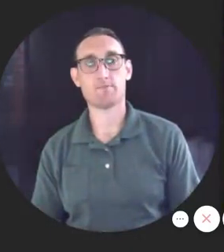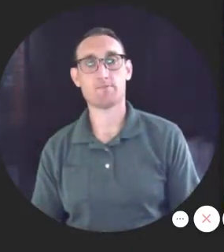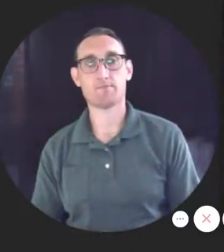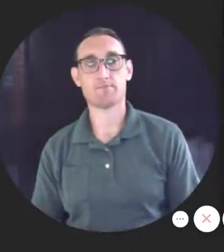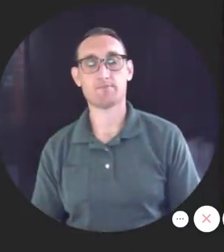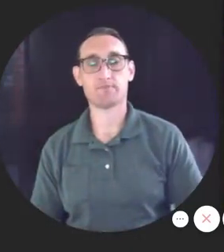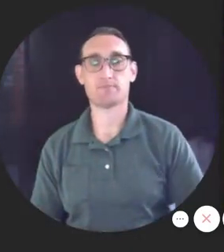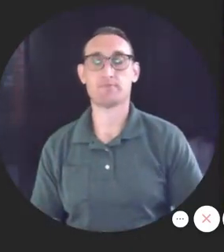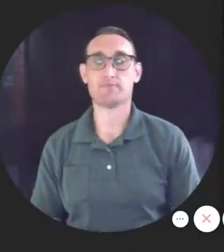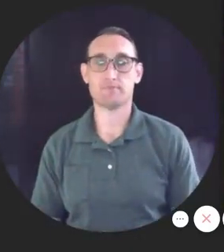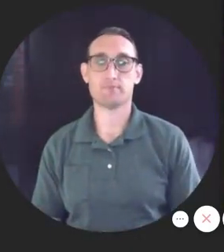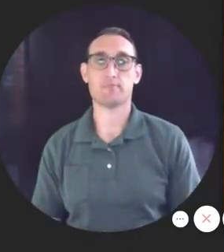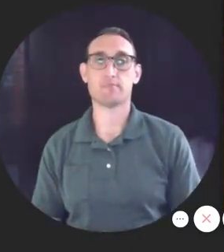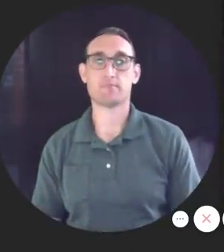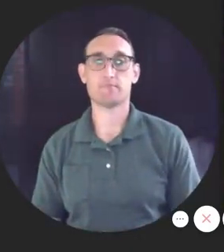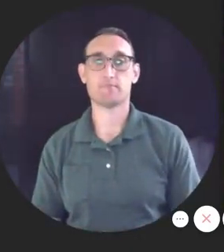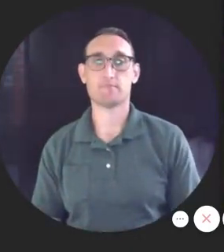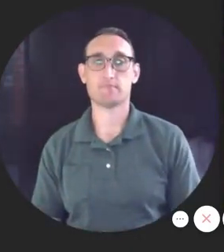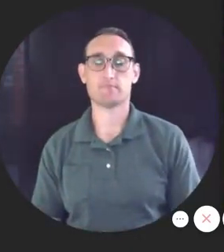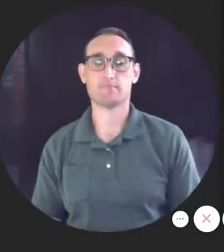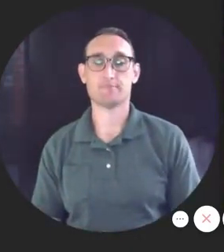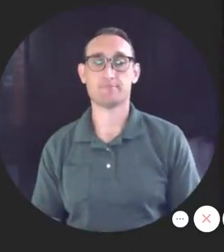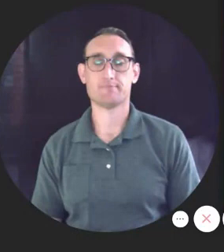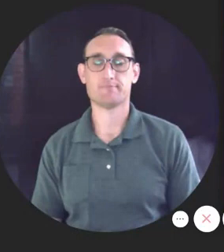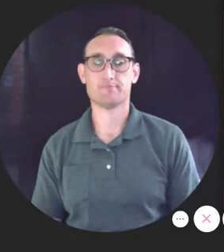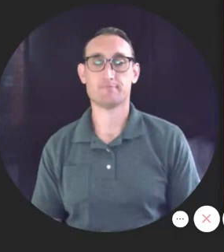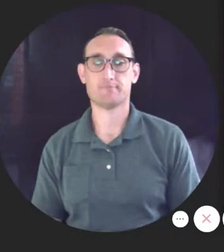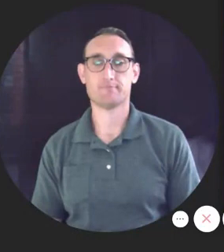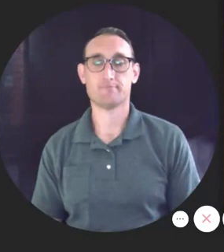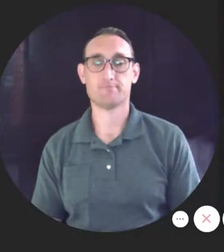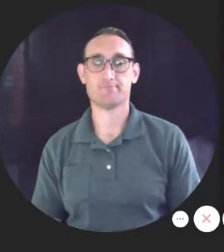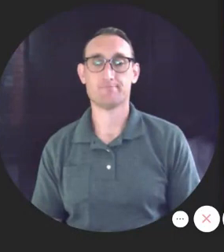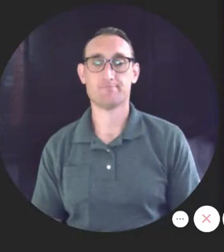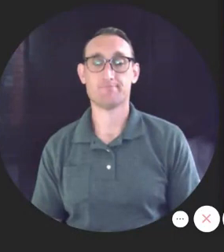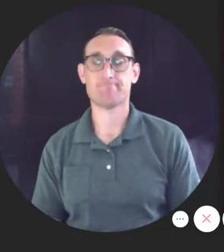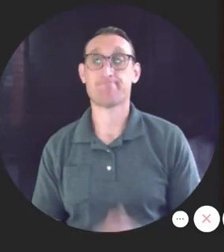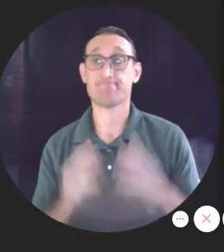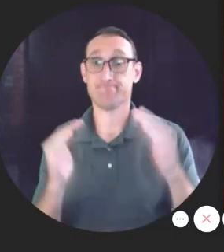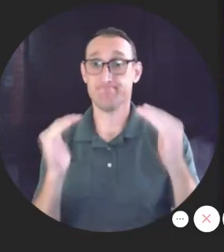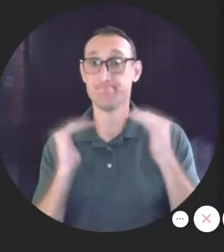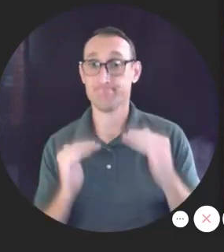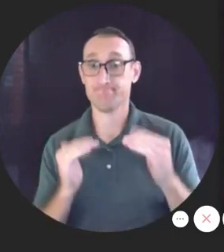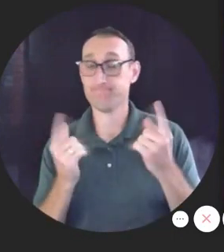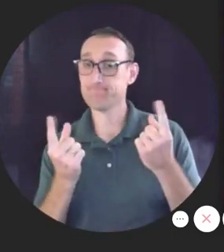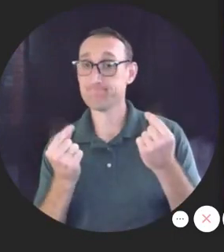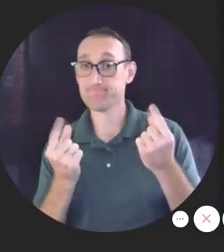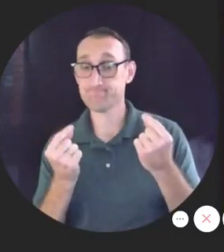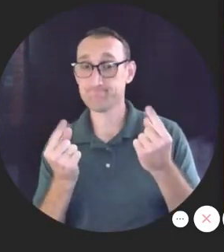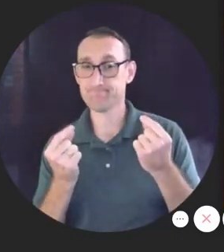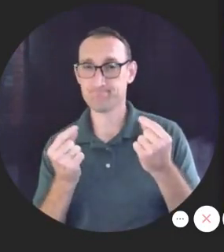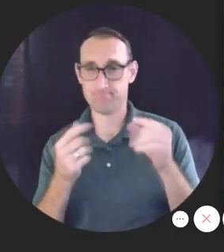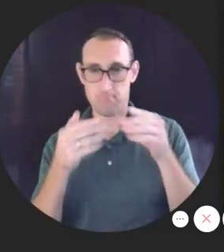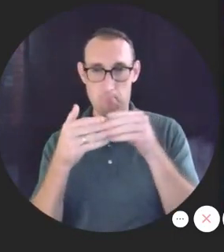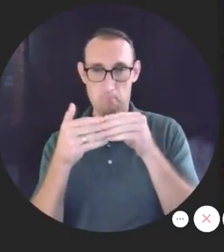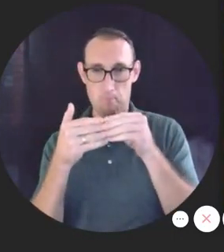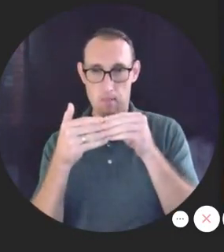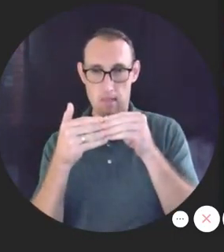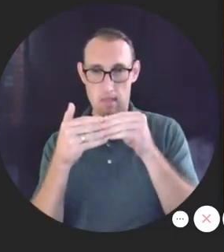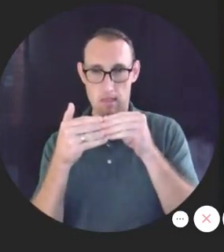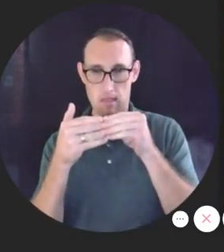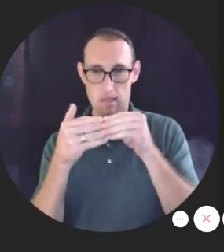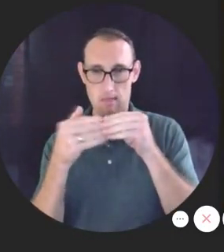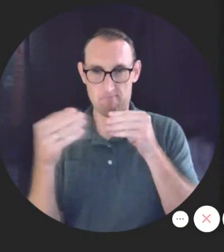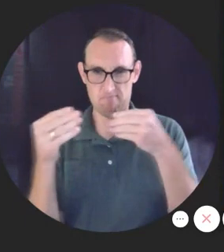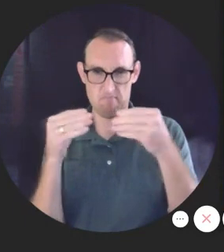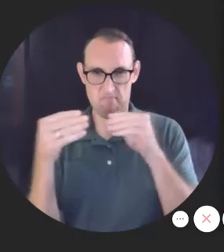I've got that cut out. Now when I open it up, I've got my circle. Next step, I'm gonna get my plastic wrap.